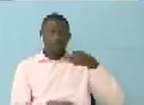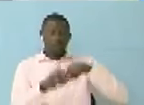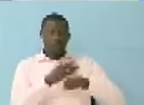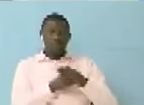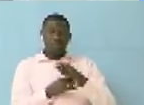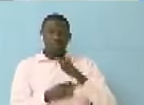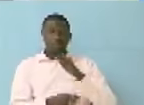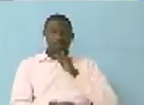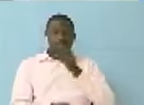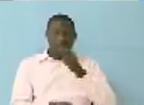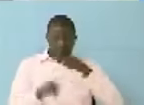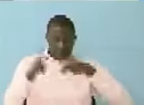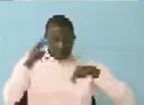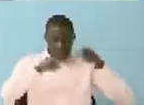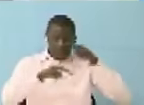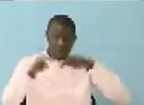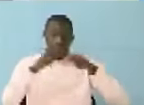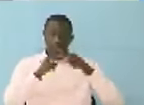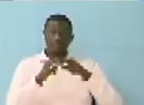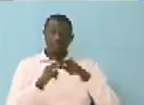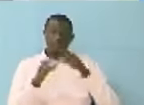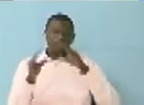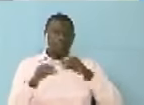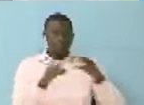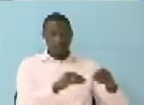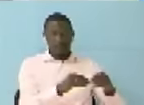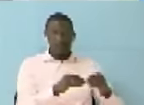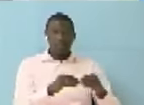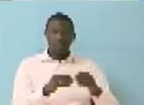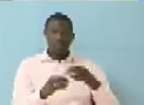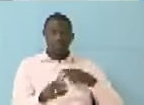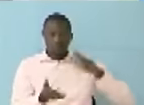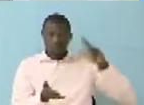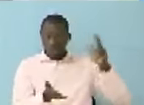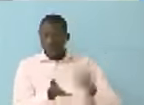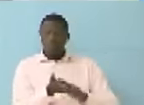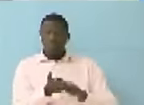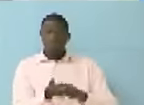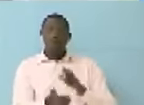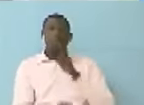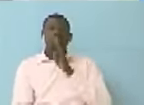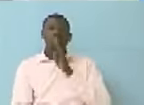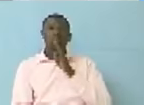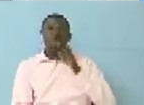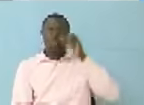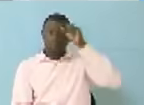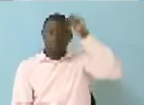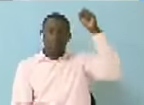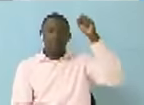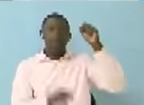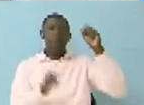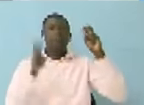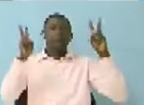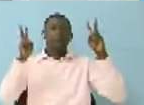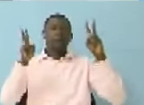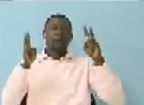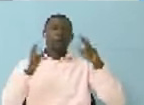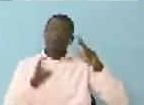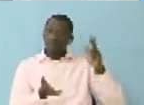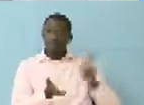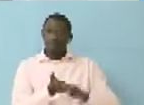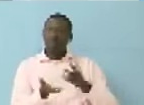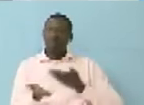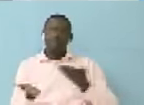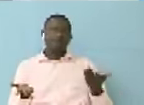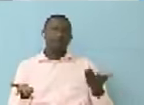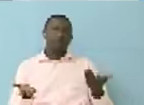activity was approved by the president. Ye fonye janko GRTS ila mabe o nyinyin karoli ni kiskisiro yu yew ni